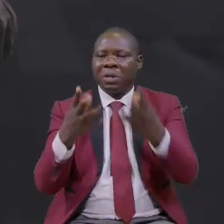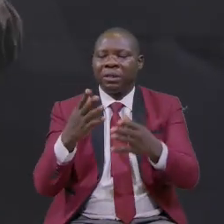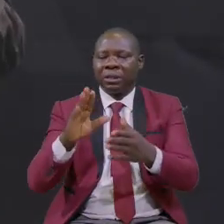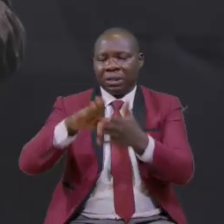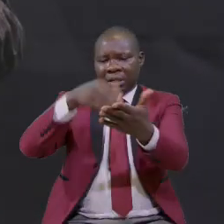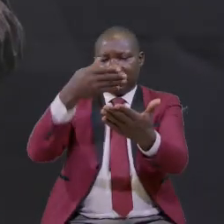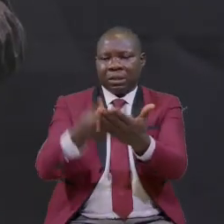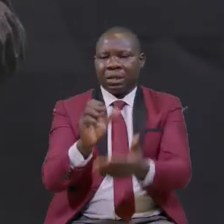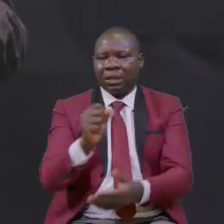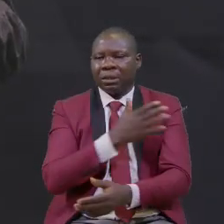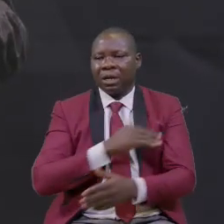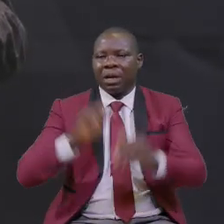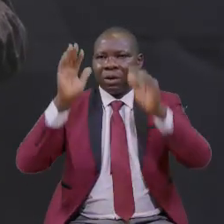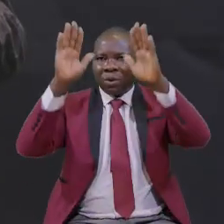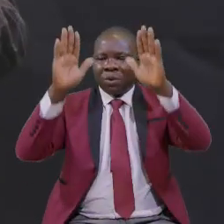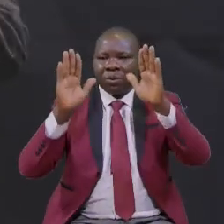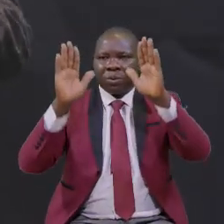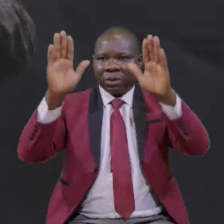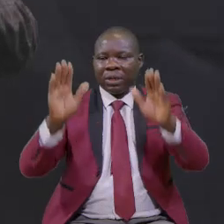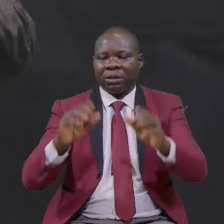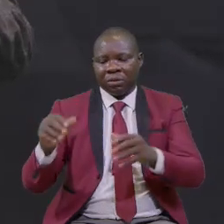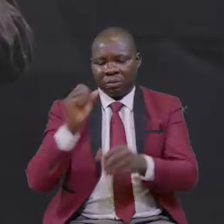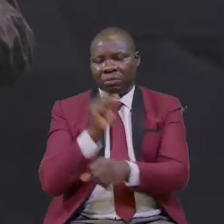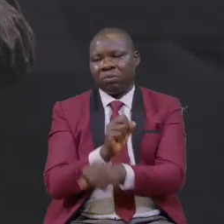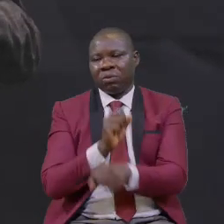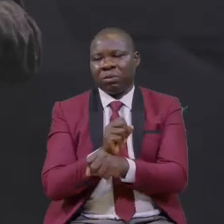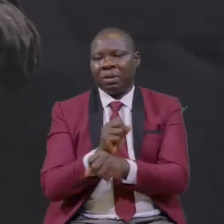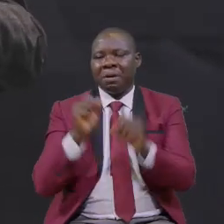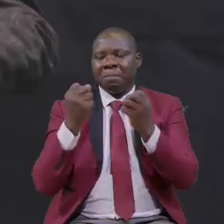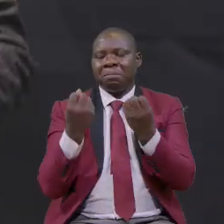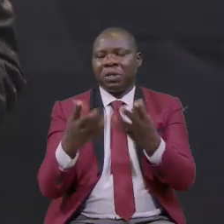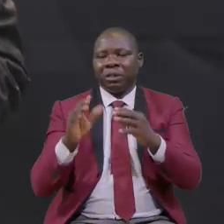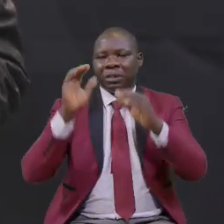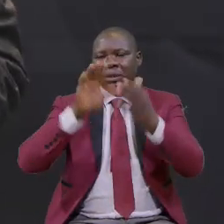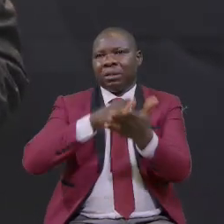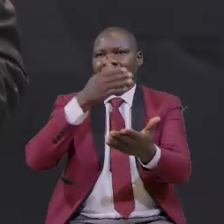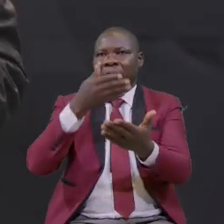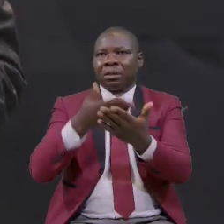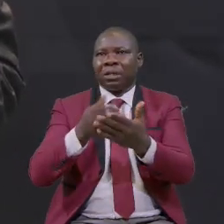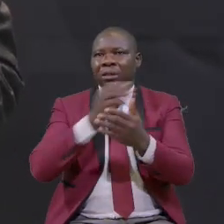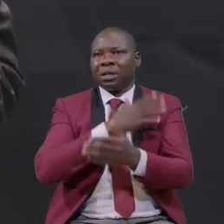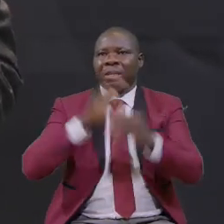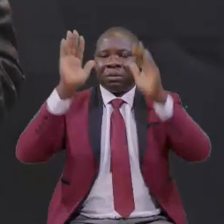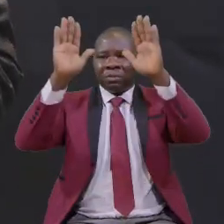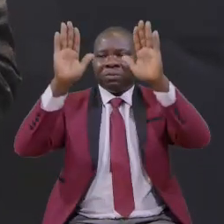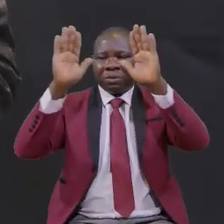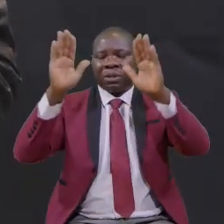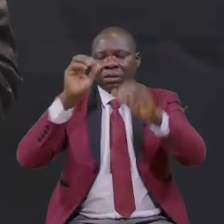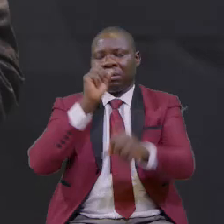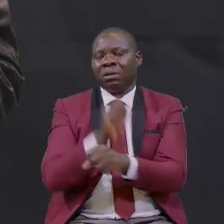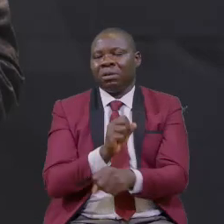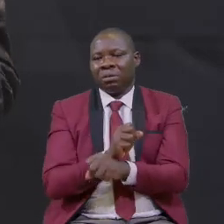and wonders wrought. Many signs and wonders wrought.